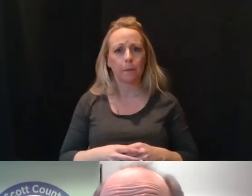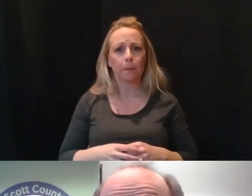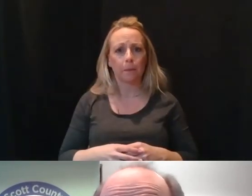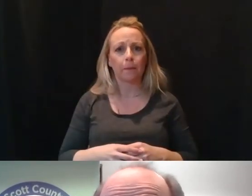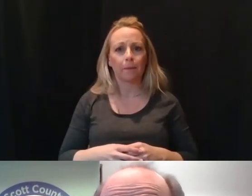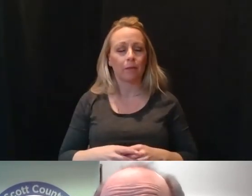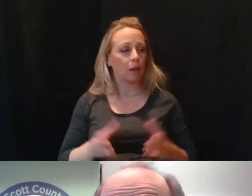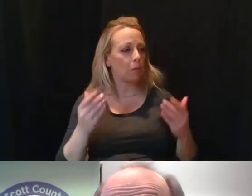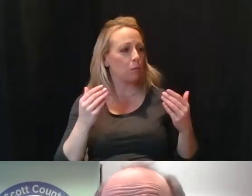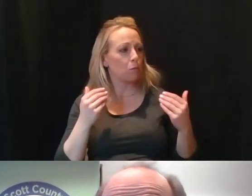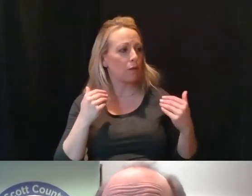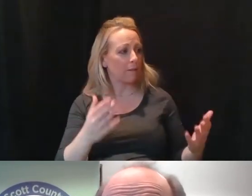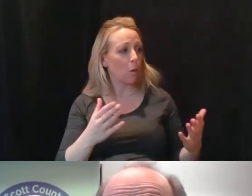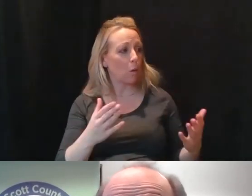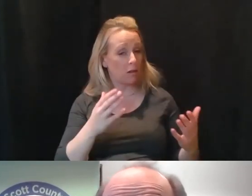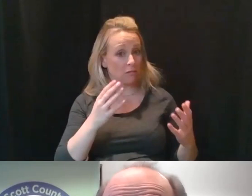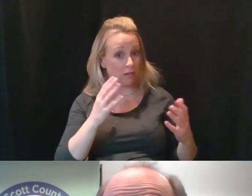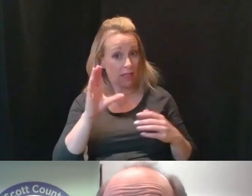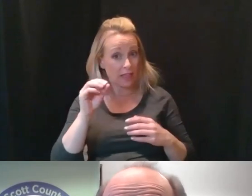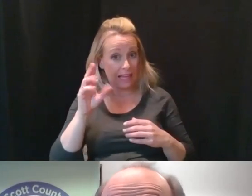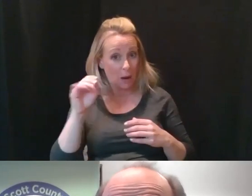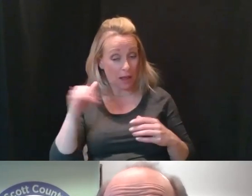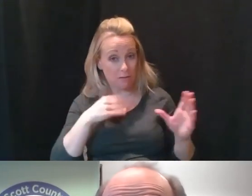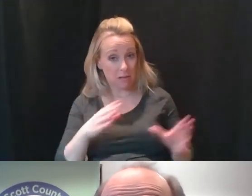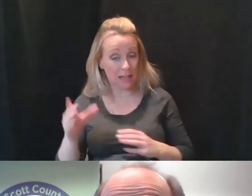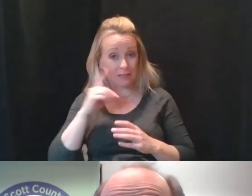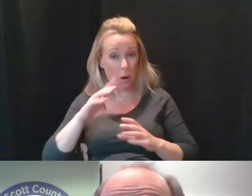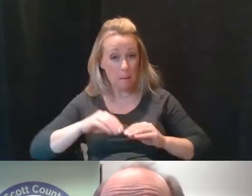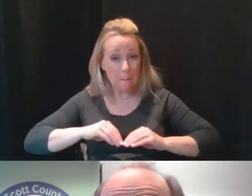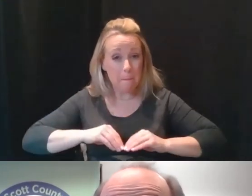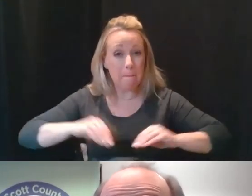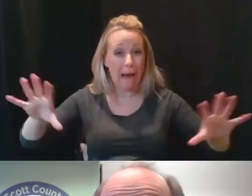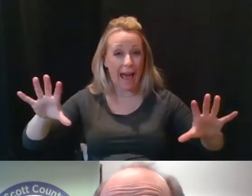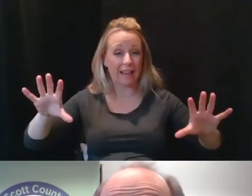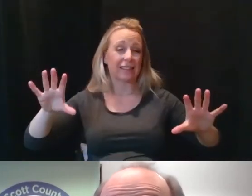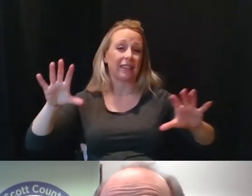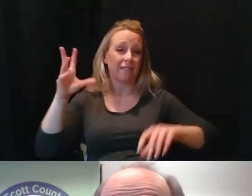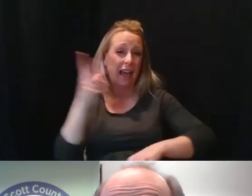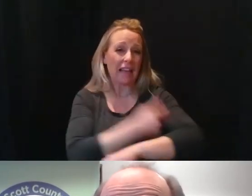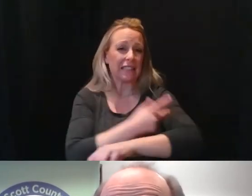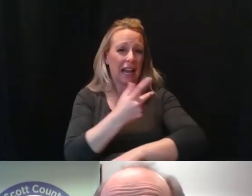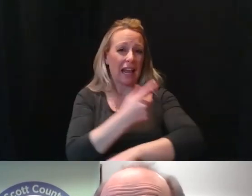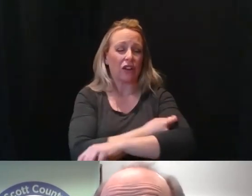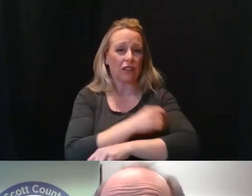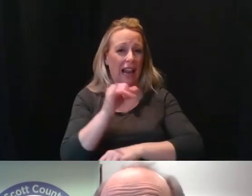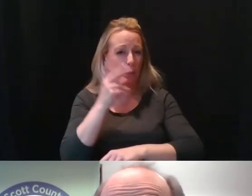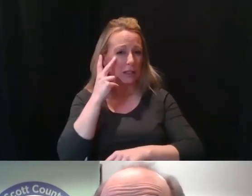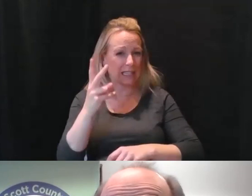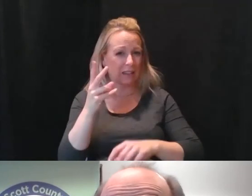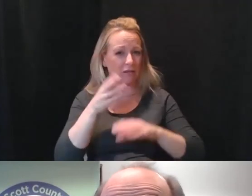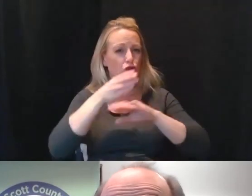Moving forward, does the county have plans for mass vaccinations like we're seeing across the river, and recognizing that there are different states and